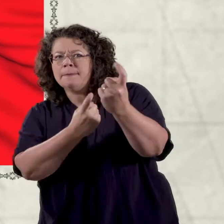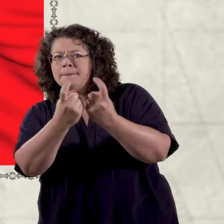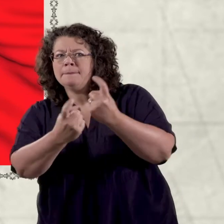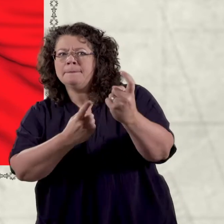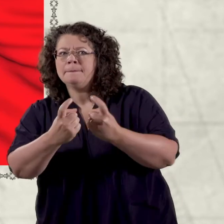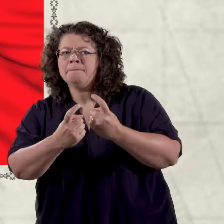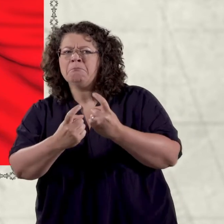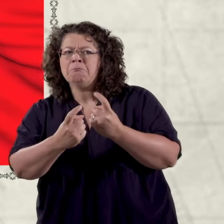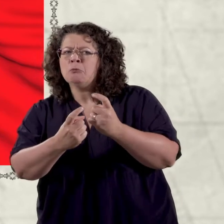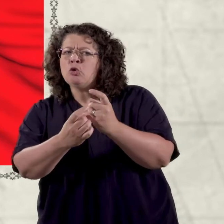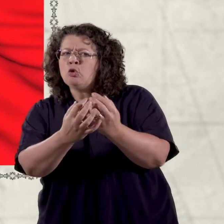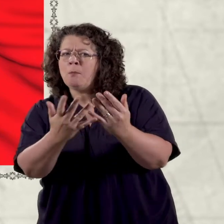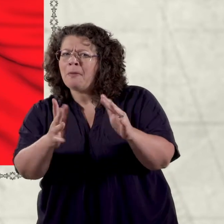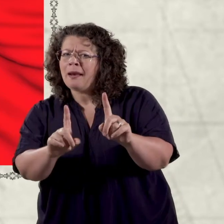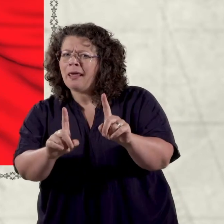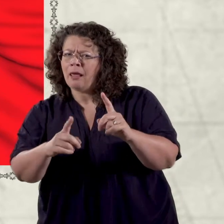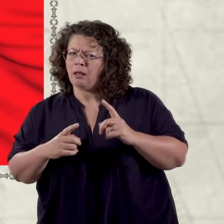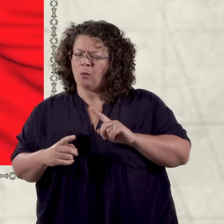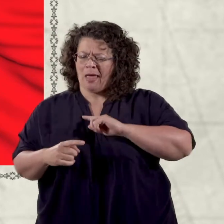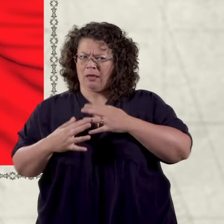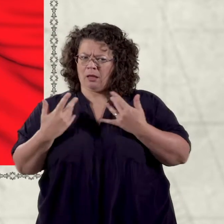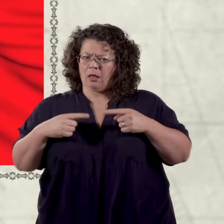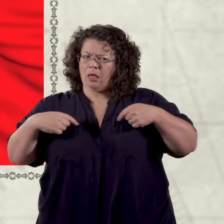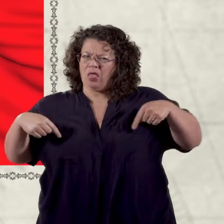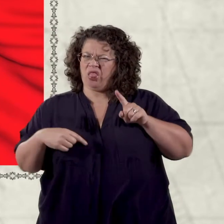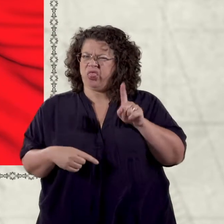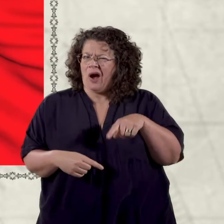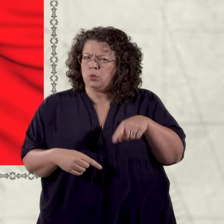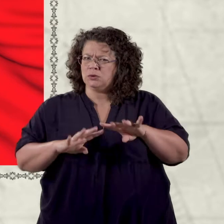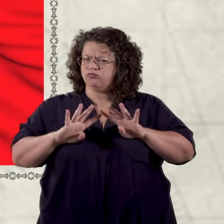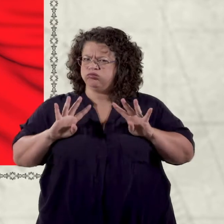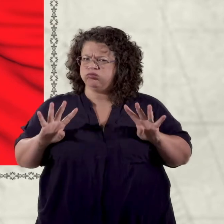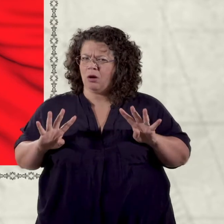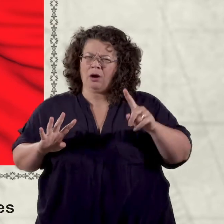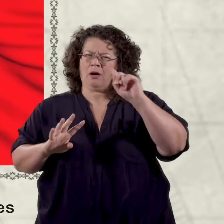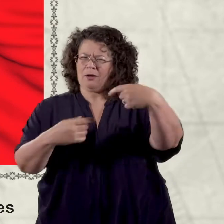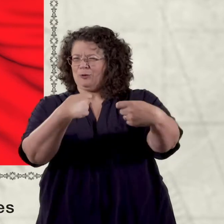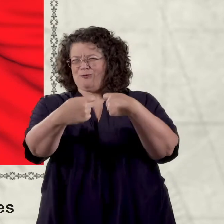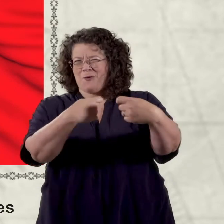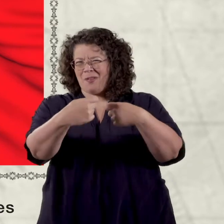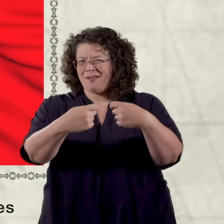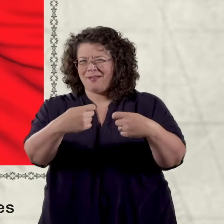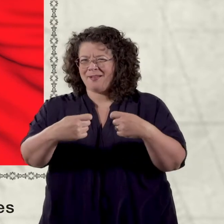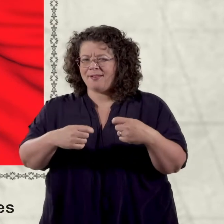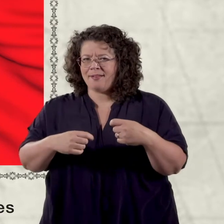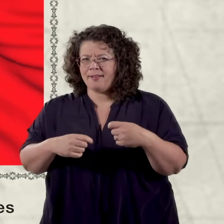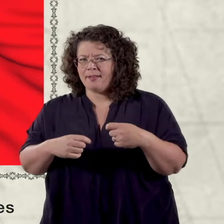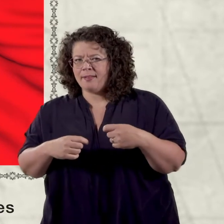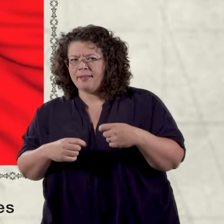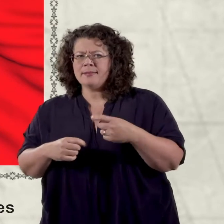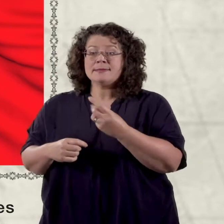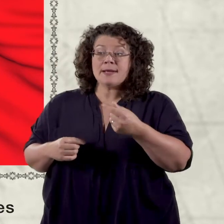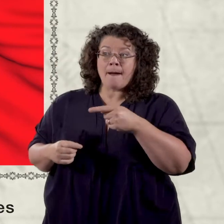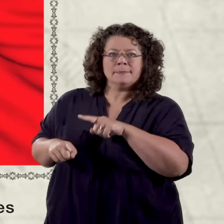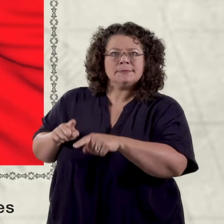Not many of them. There's thousands of us. They can't control us. Some people had started looting